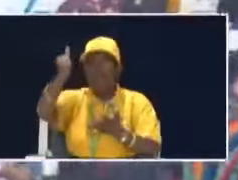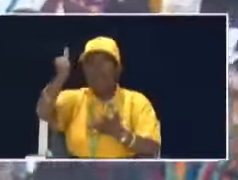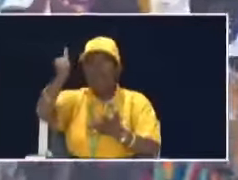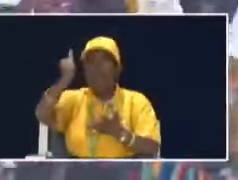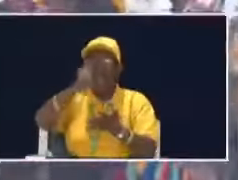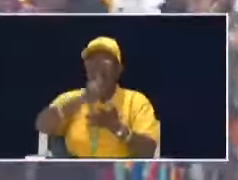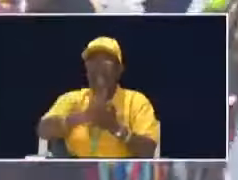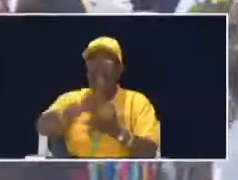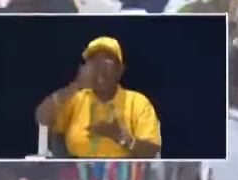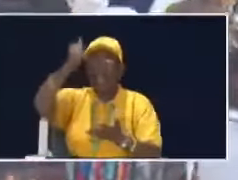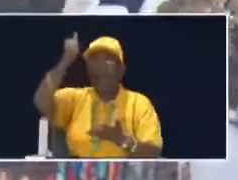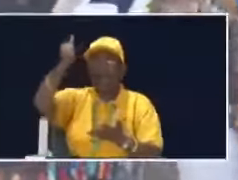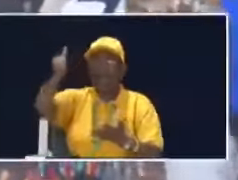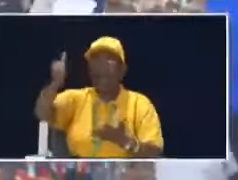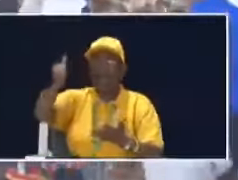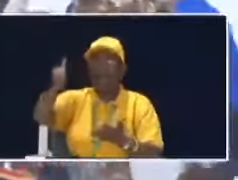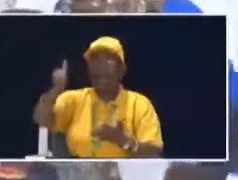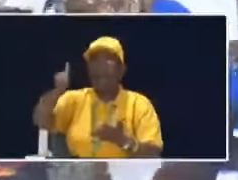Amen.